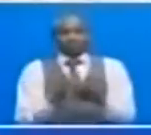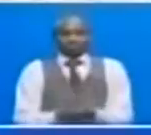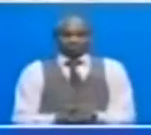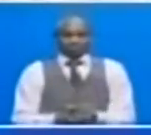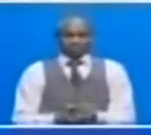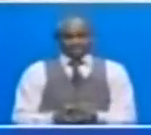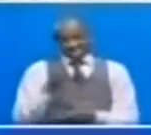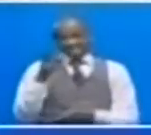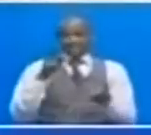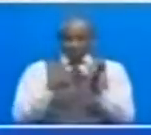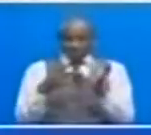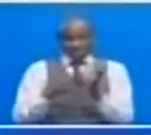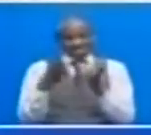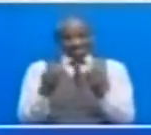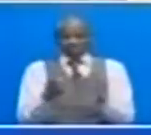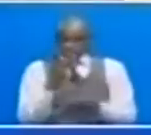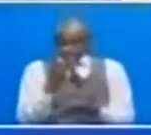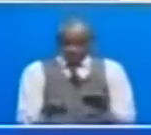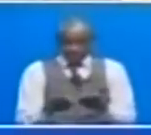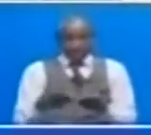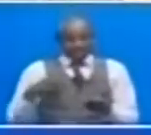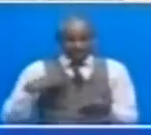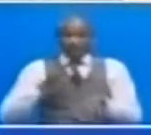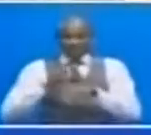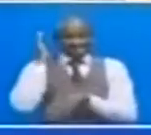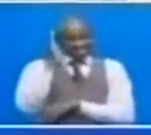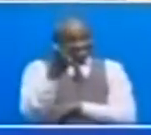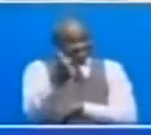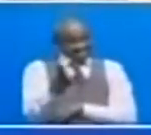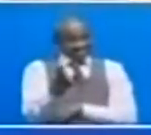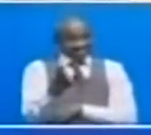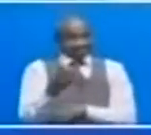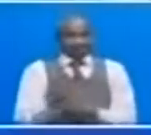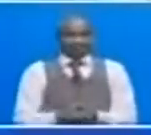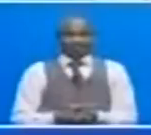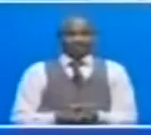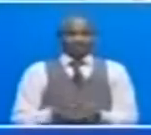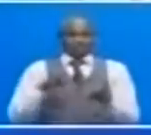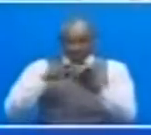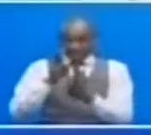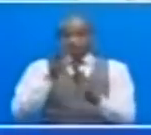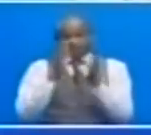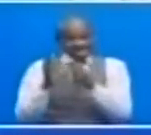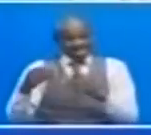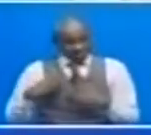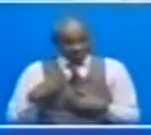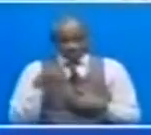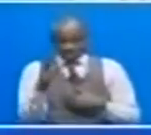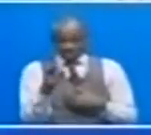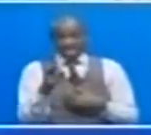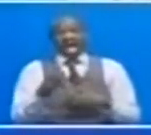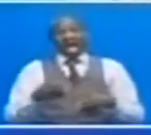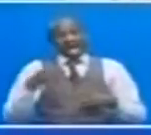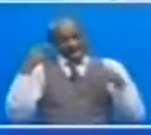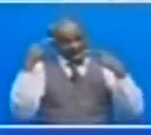And the project is not finding the easy landing for those directly affected by the planned construction. The compensation scheme is something the highways authorities are